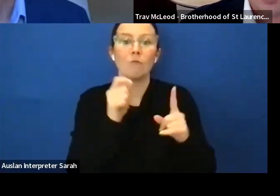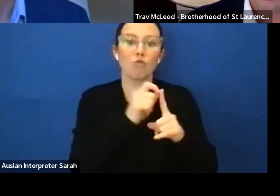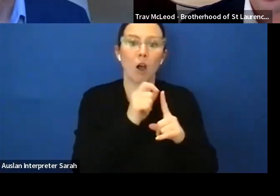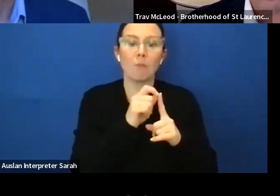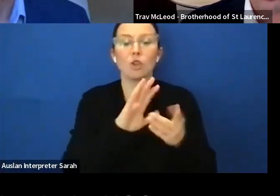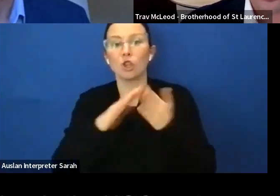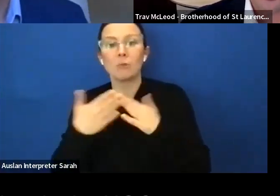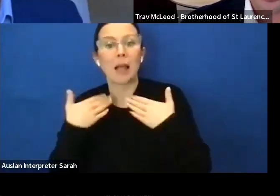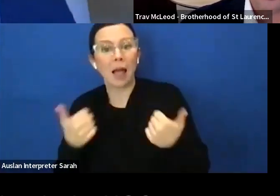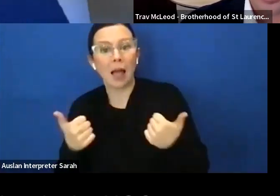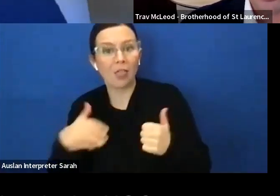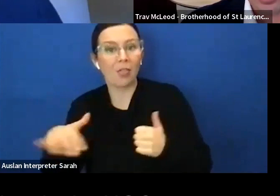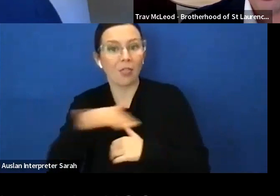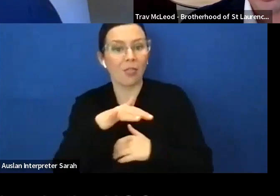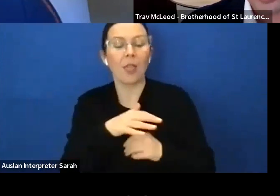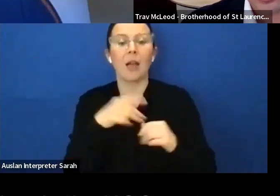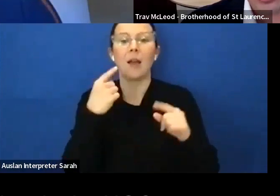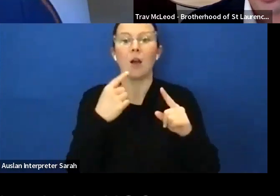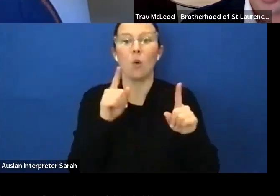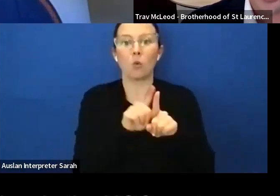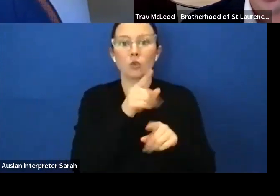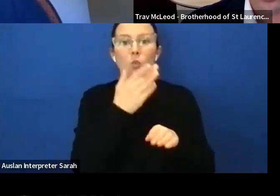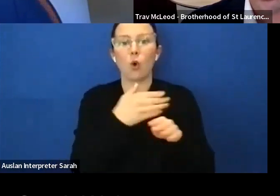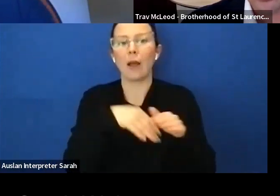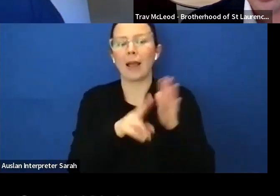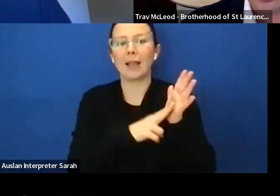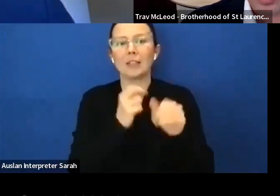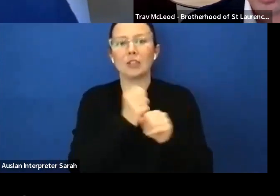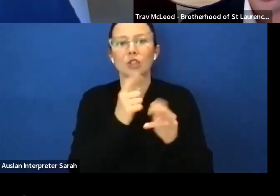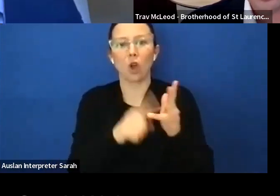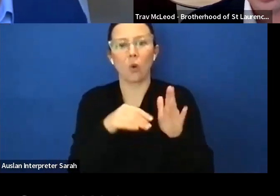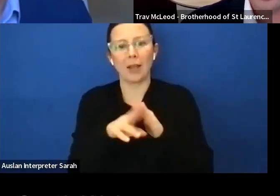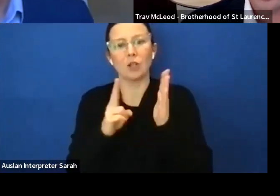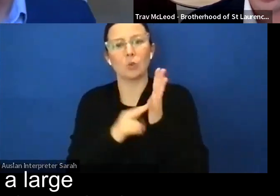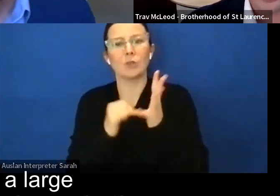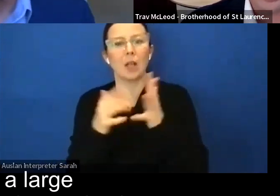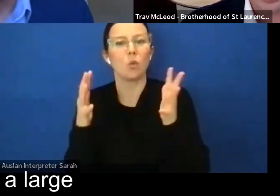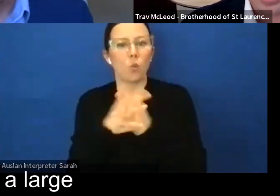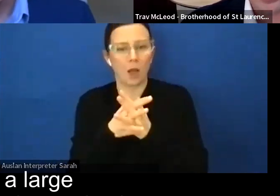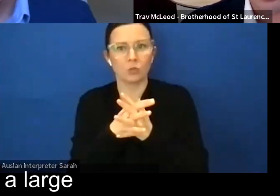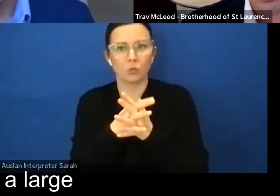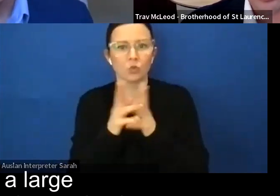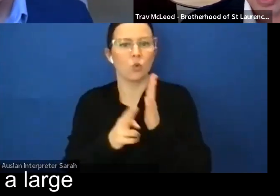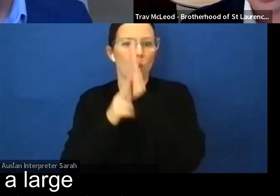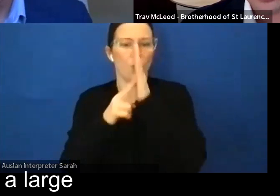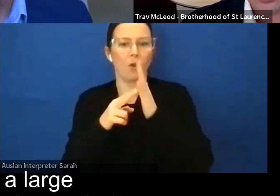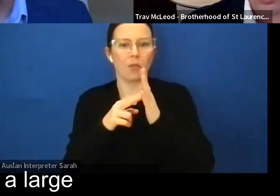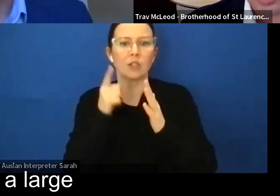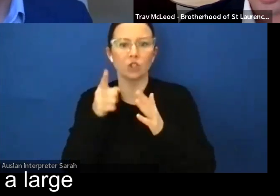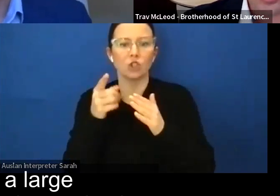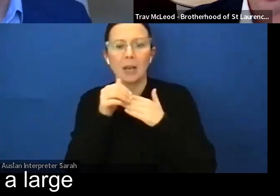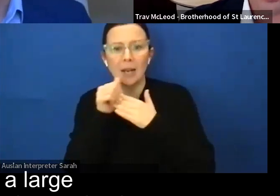settings and worked for some time in the NGO sector in northern New South Wales, leading a large